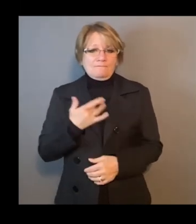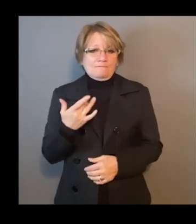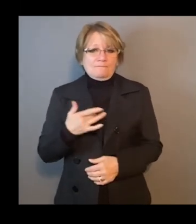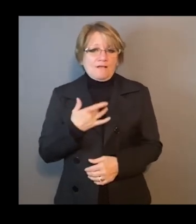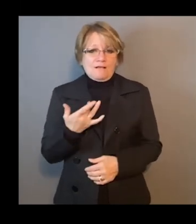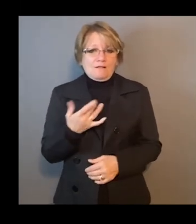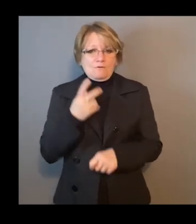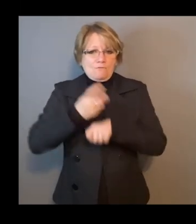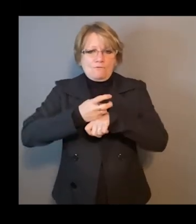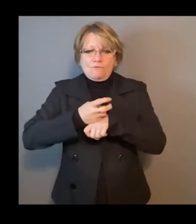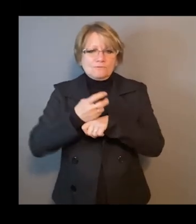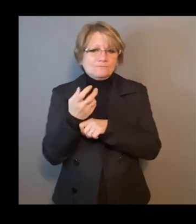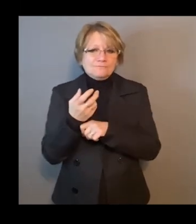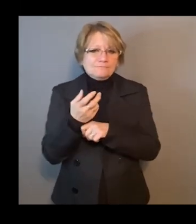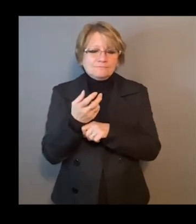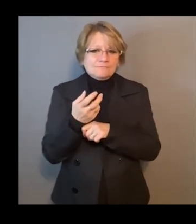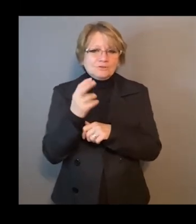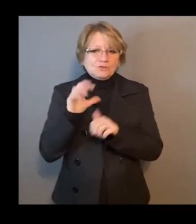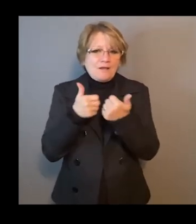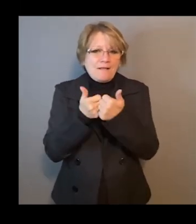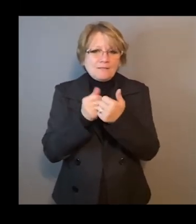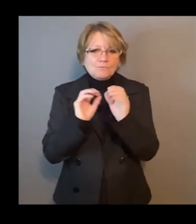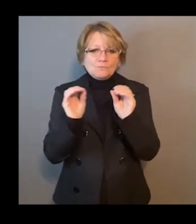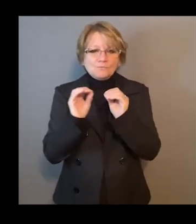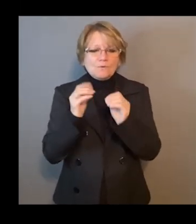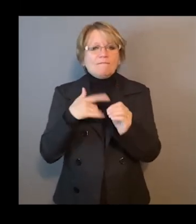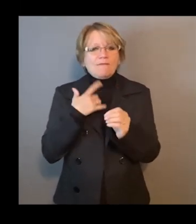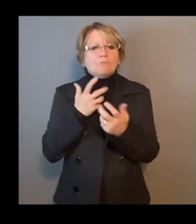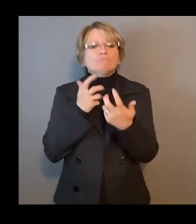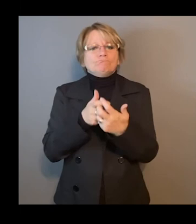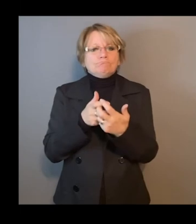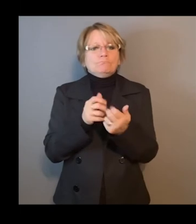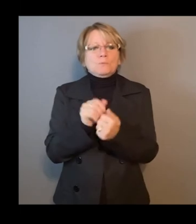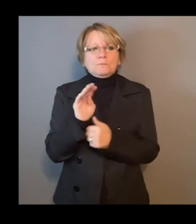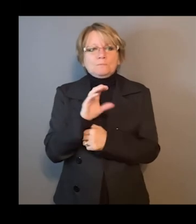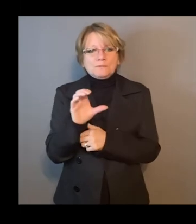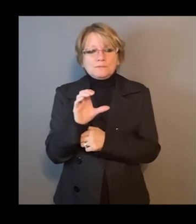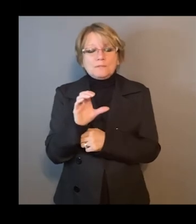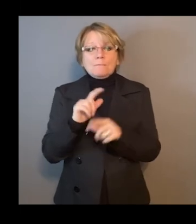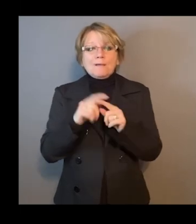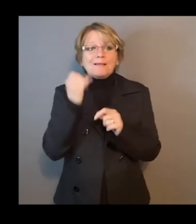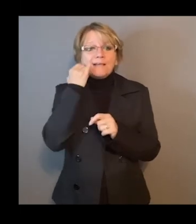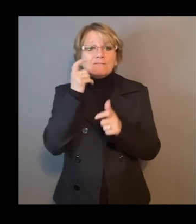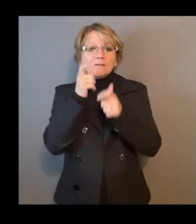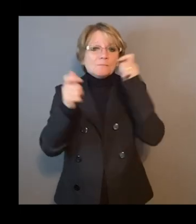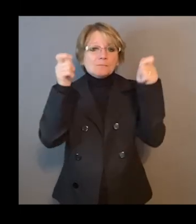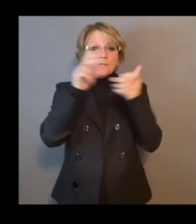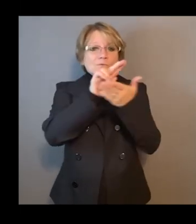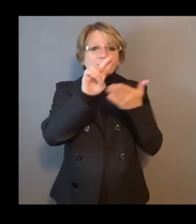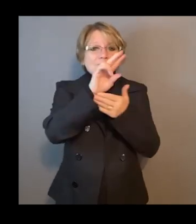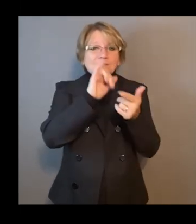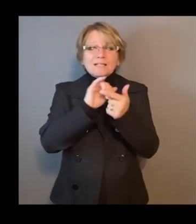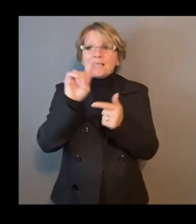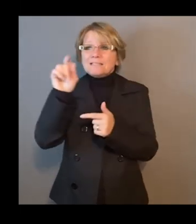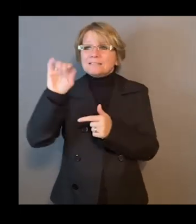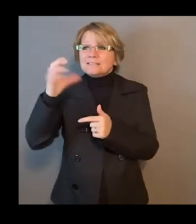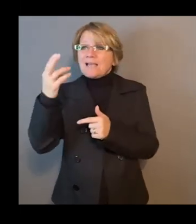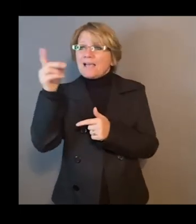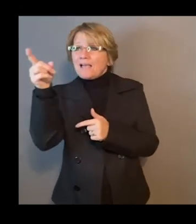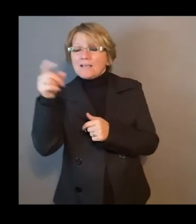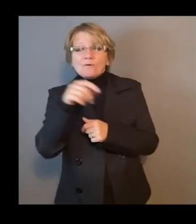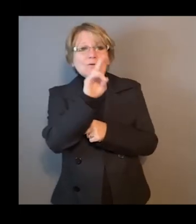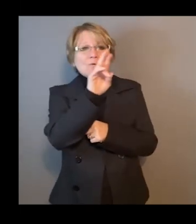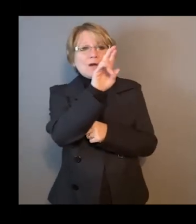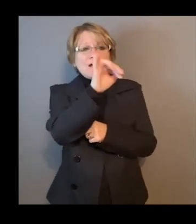felt like it was hard or anything. I felt like that's where I needed to be. But like at big universities, like where Zach's at and URI,